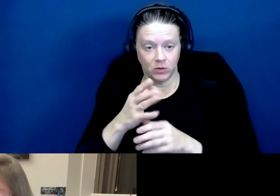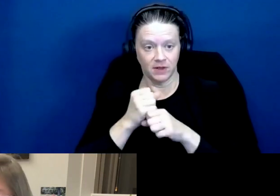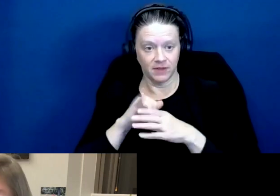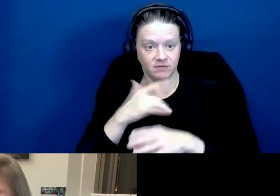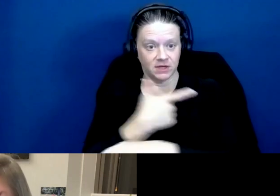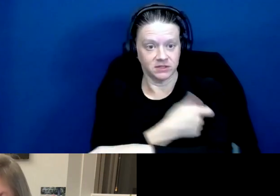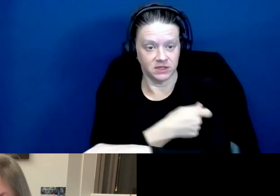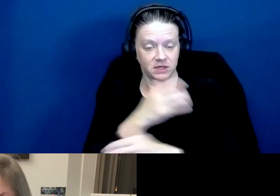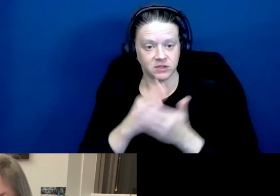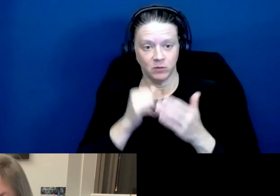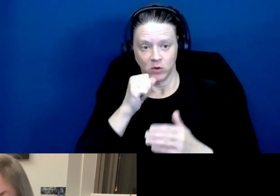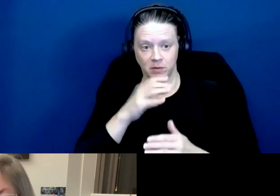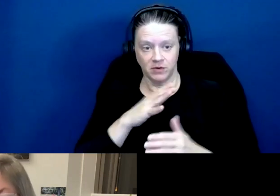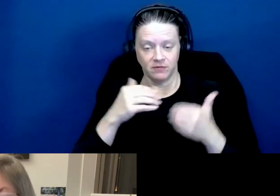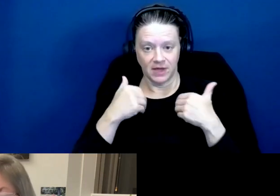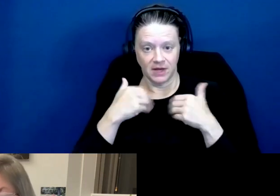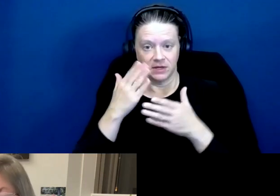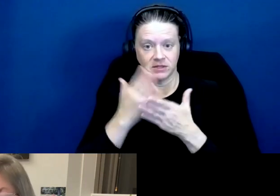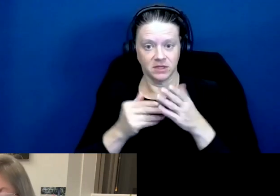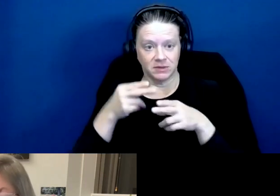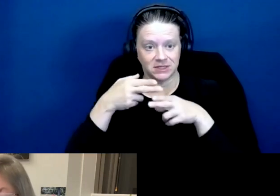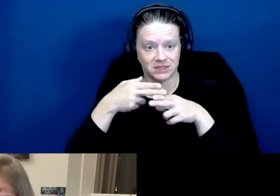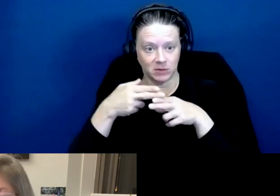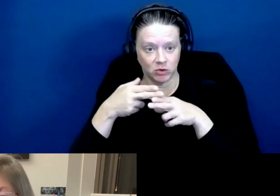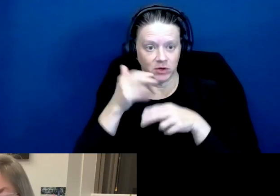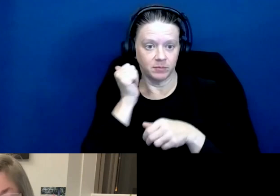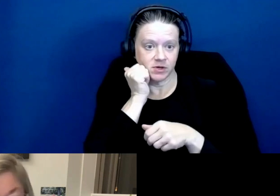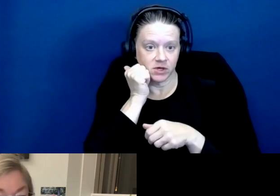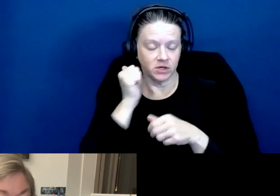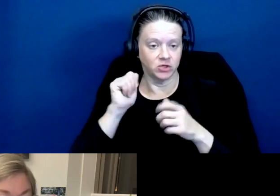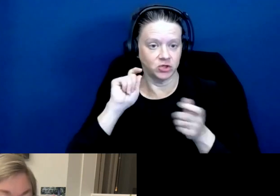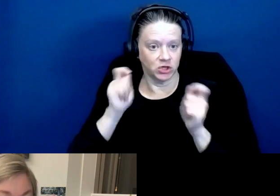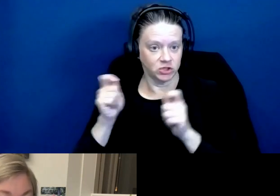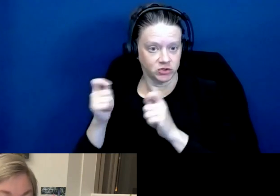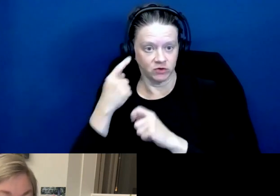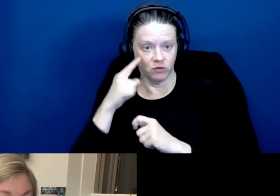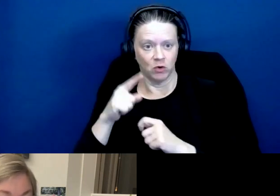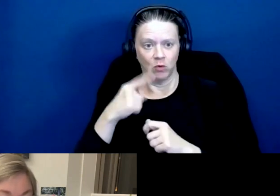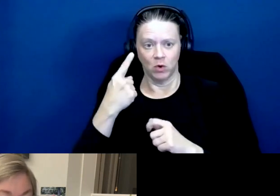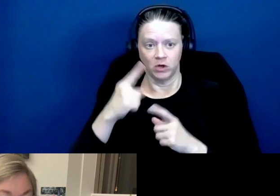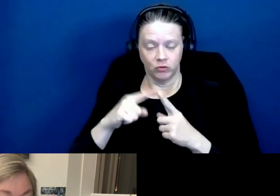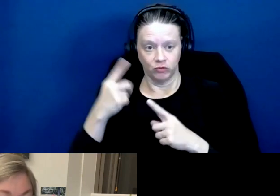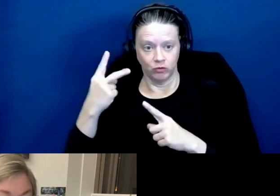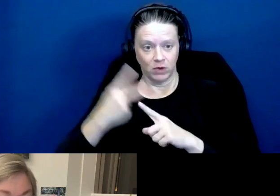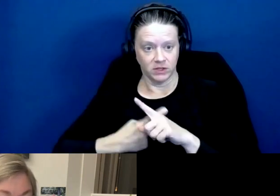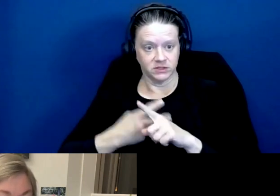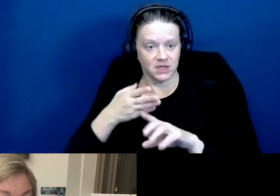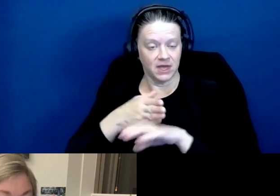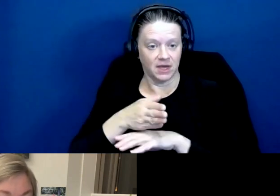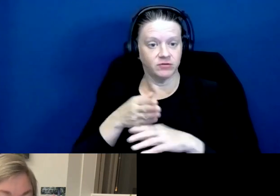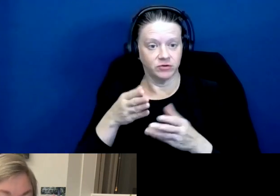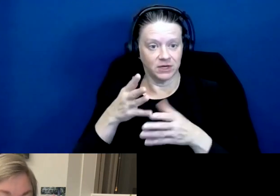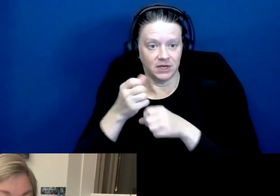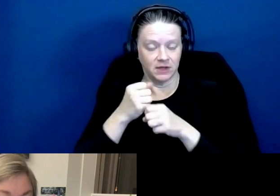have had some temporary period changes for 1 or 2 months after getting the vaccine. And